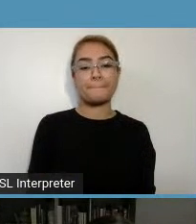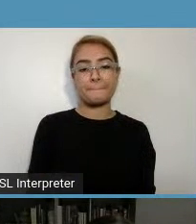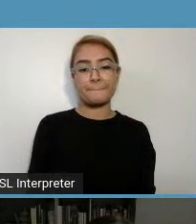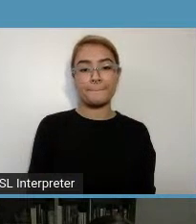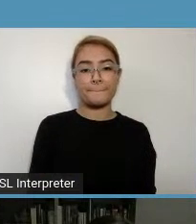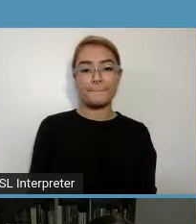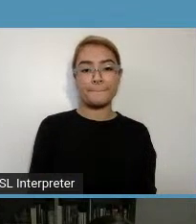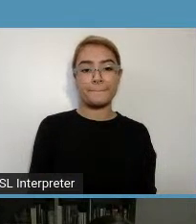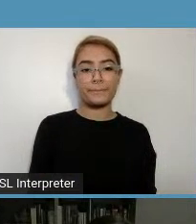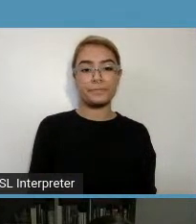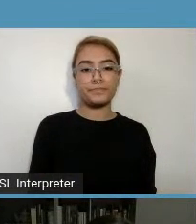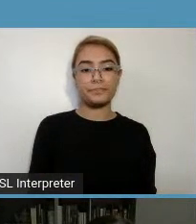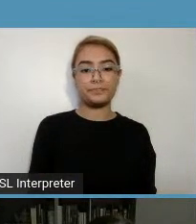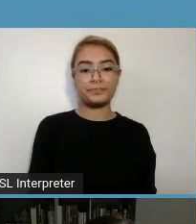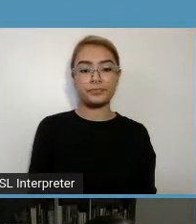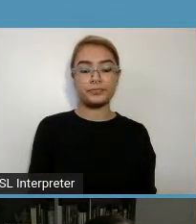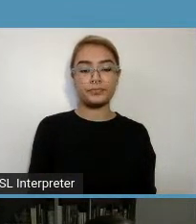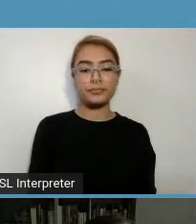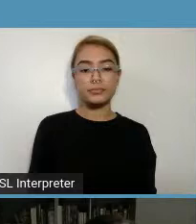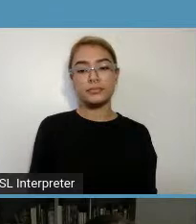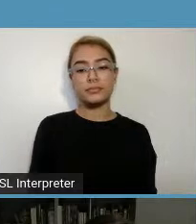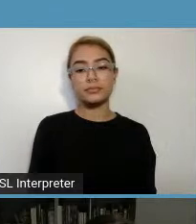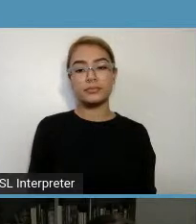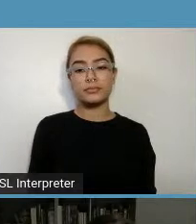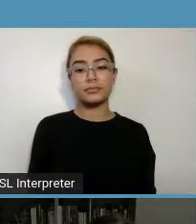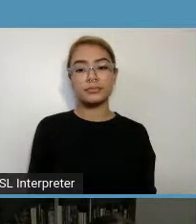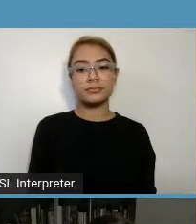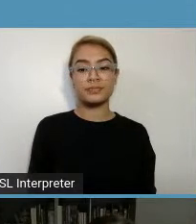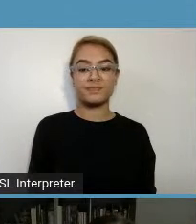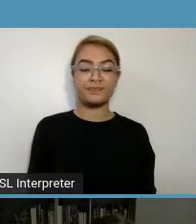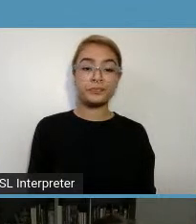Oh, one more. Okay.